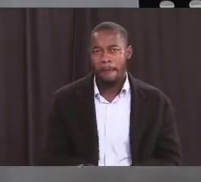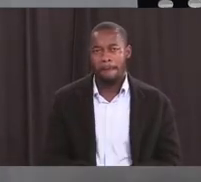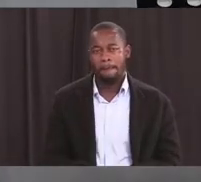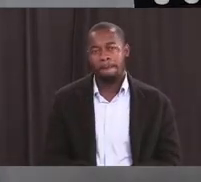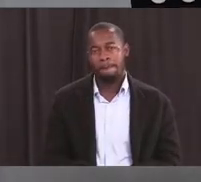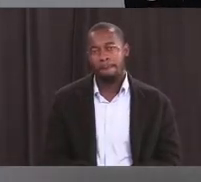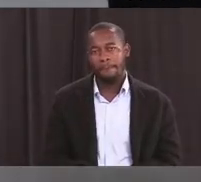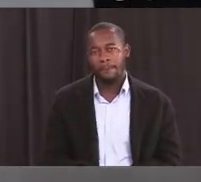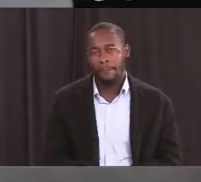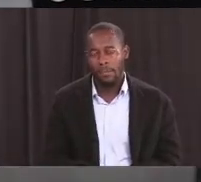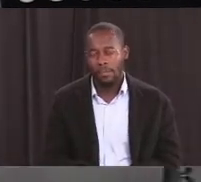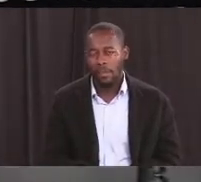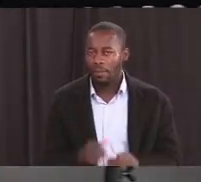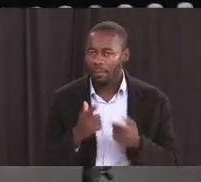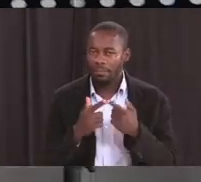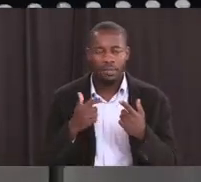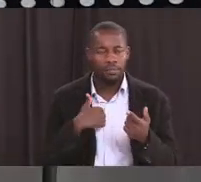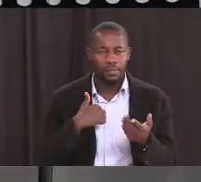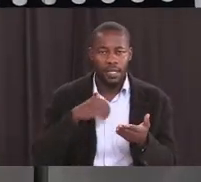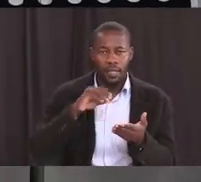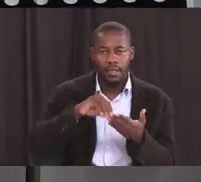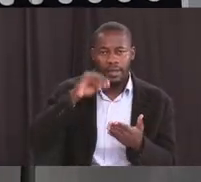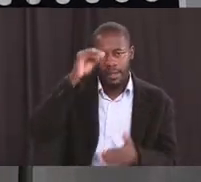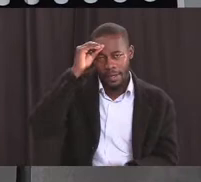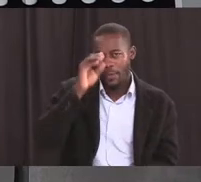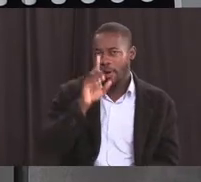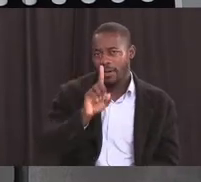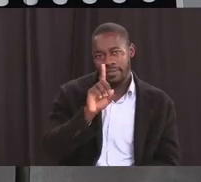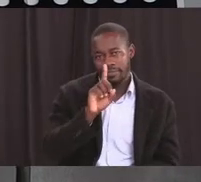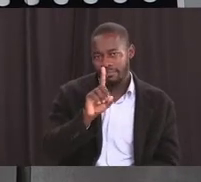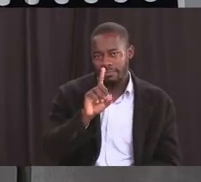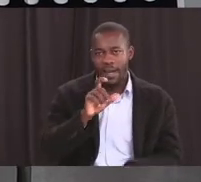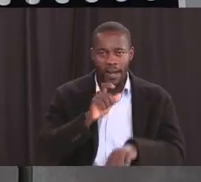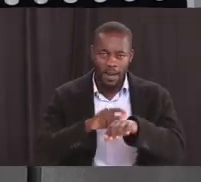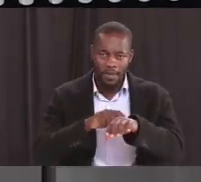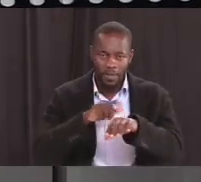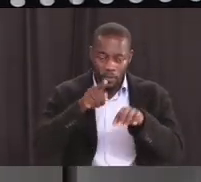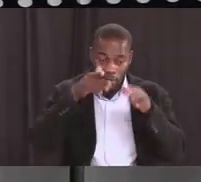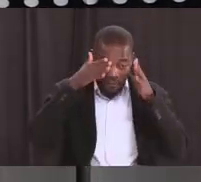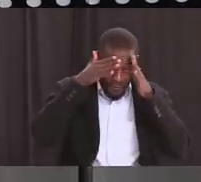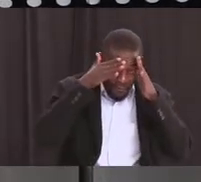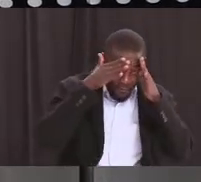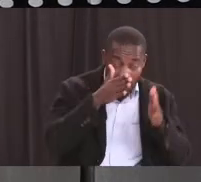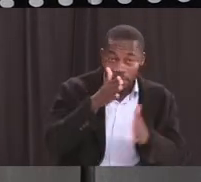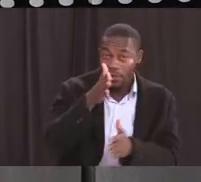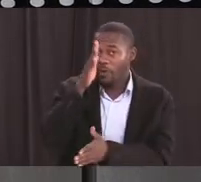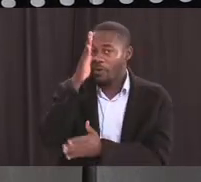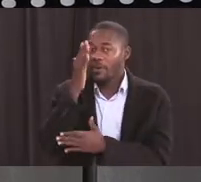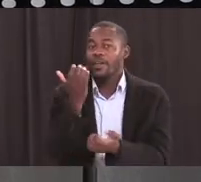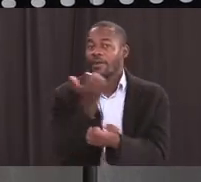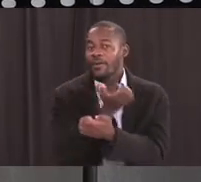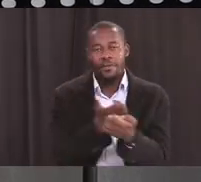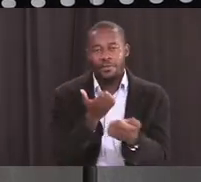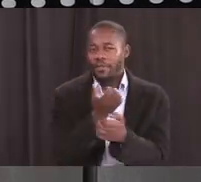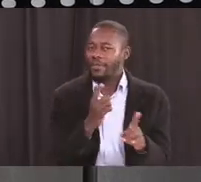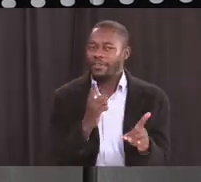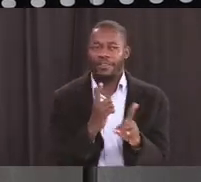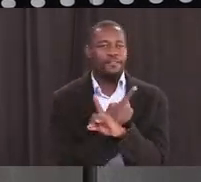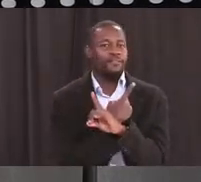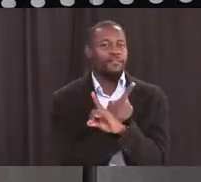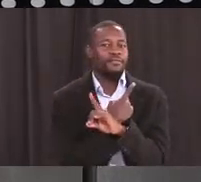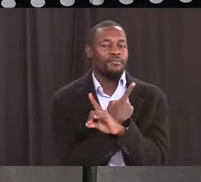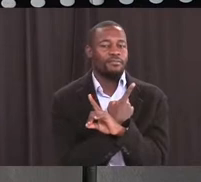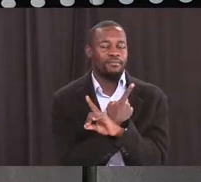What I would later learn is that success in God's economy equals something different. To God,